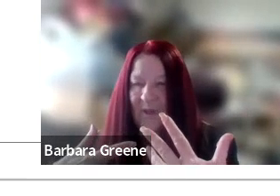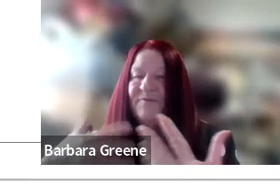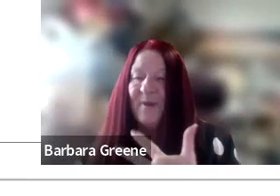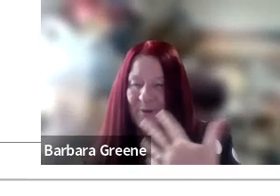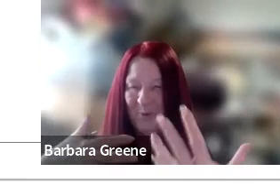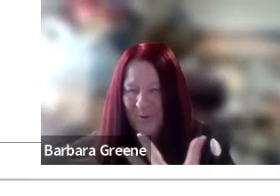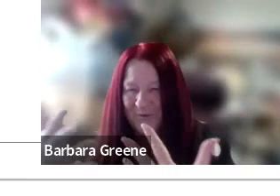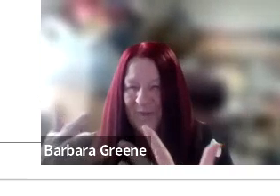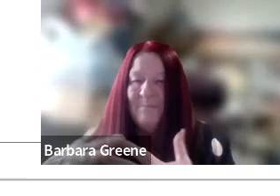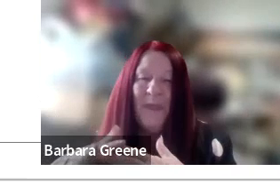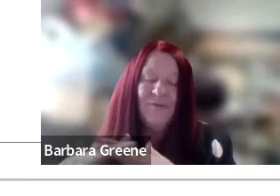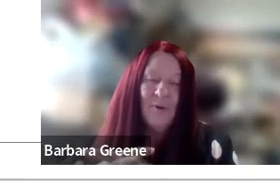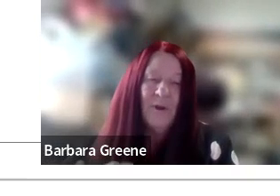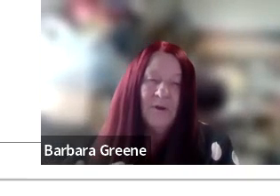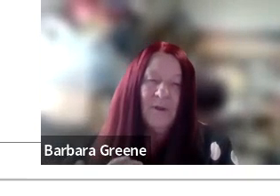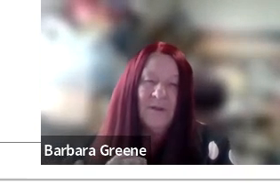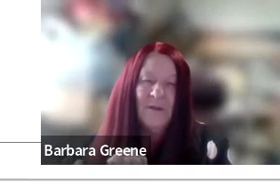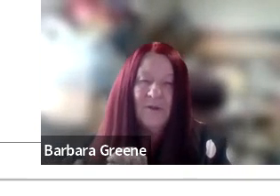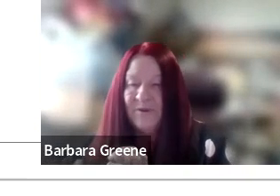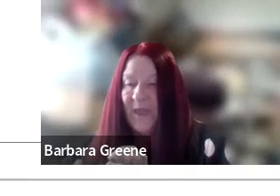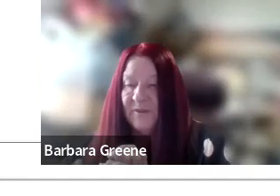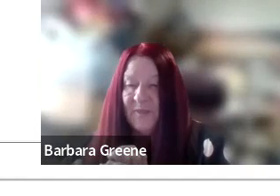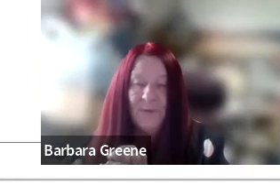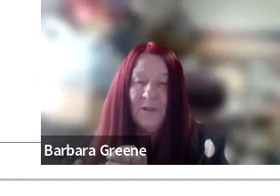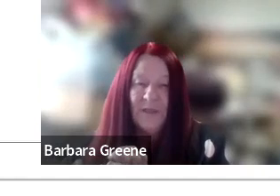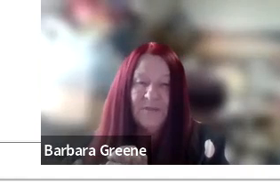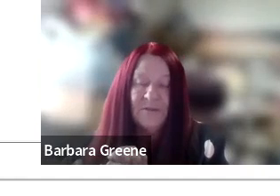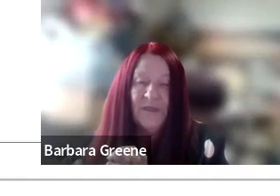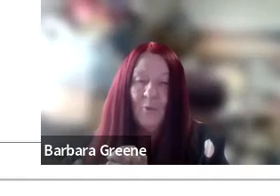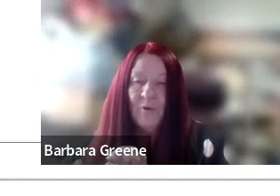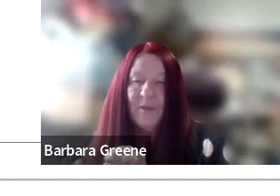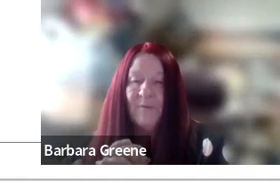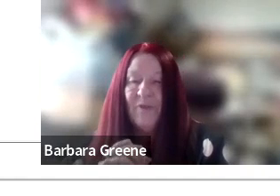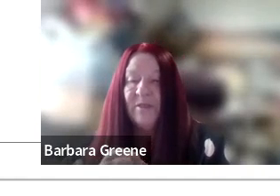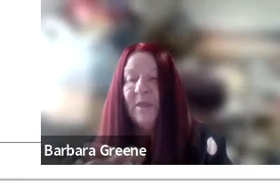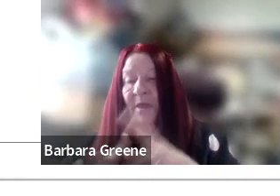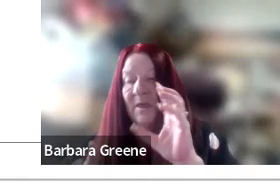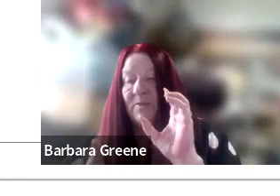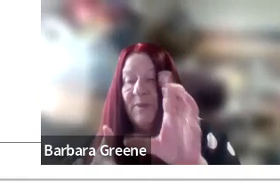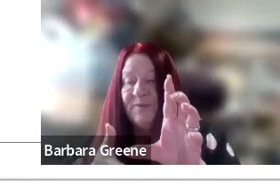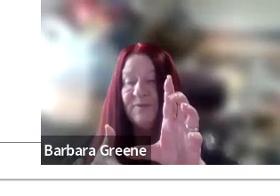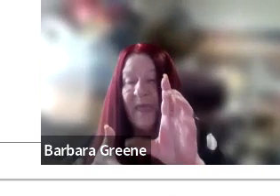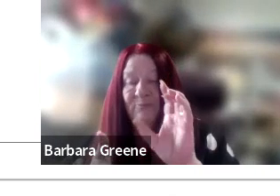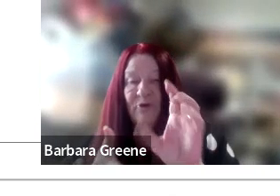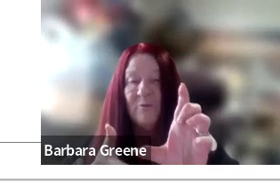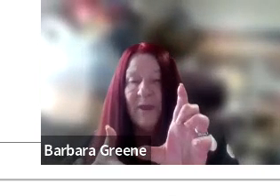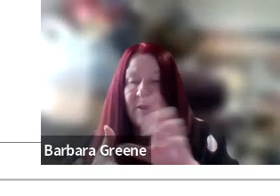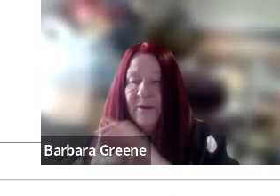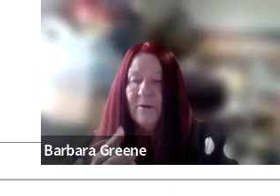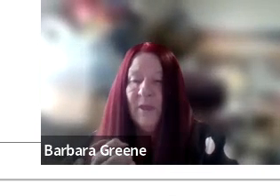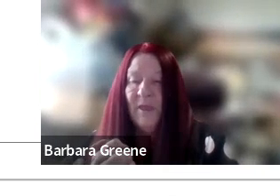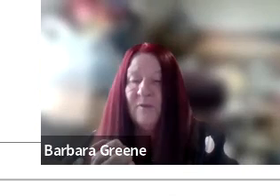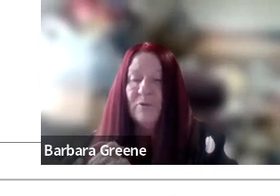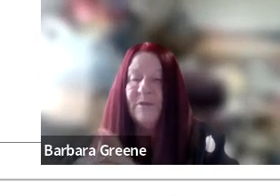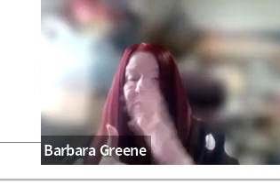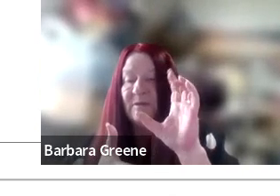do some reports based on on the data that we've collected and the work that we've done. This snapshot right